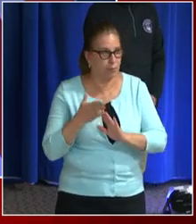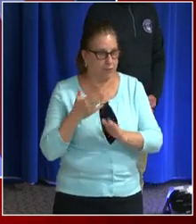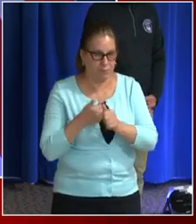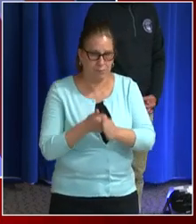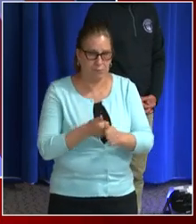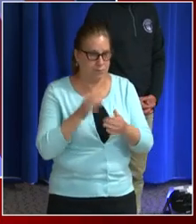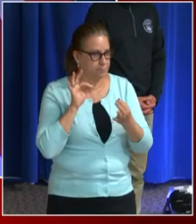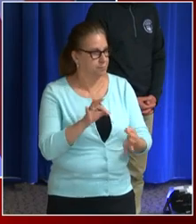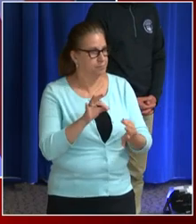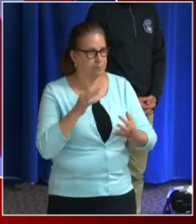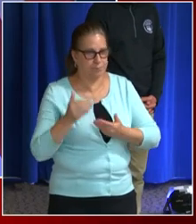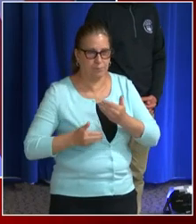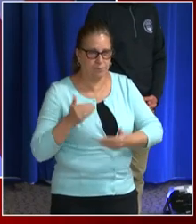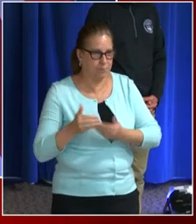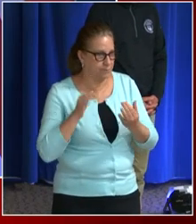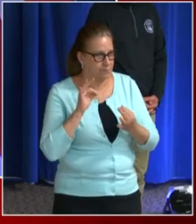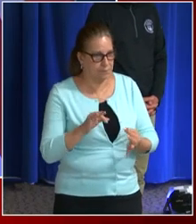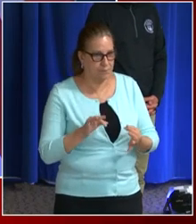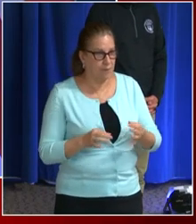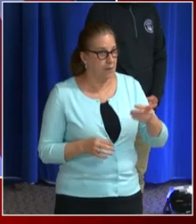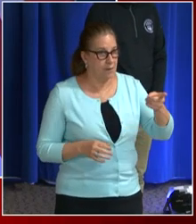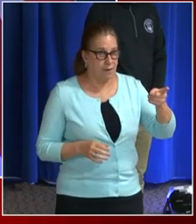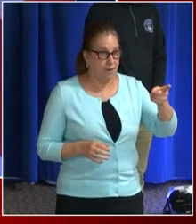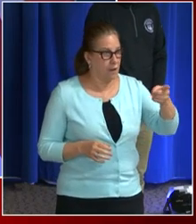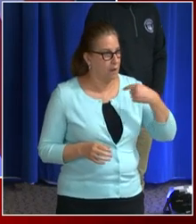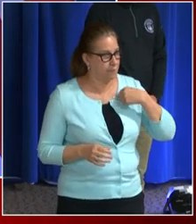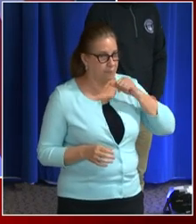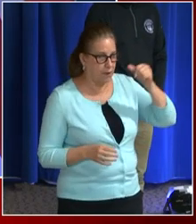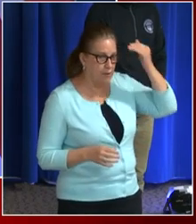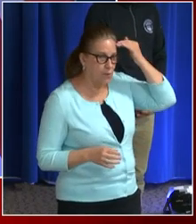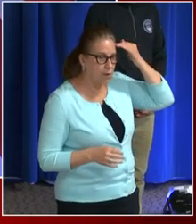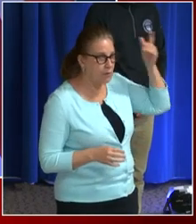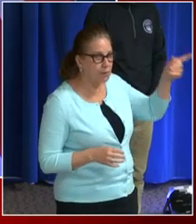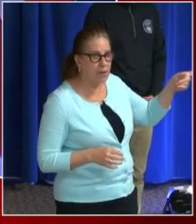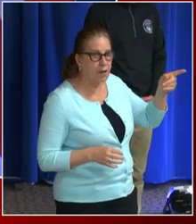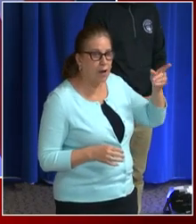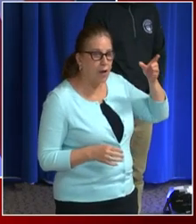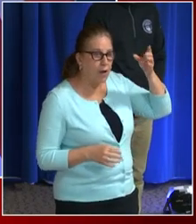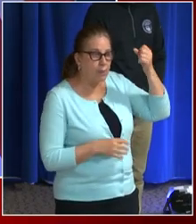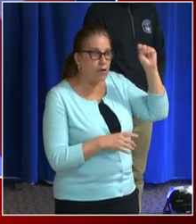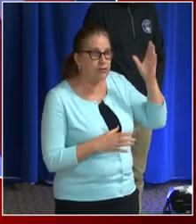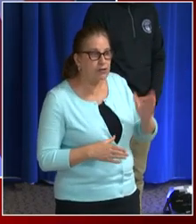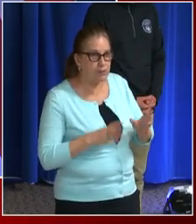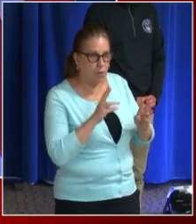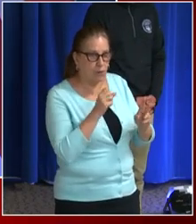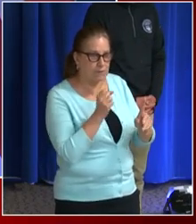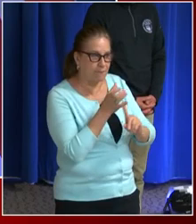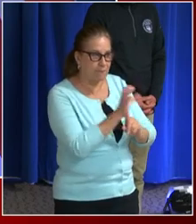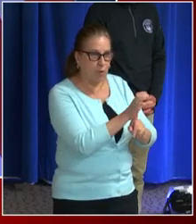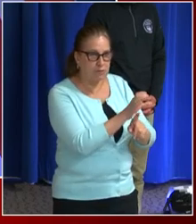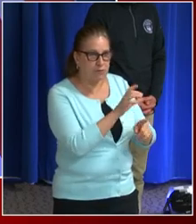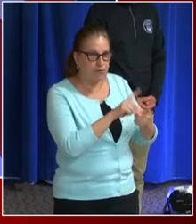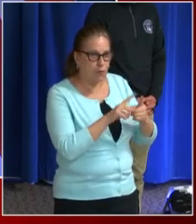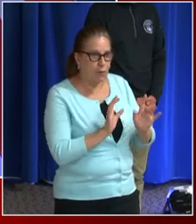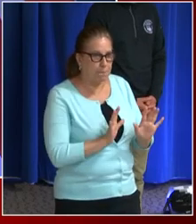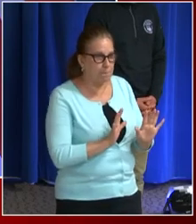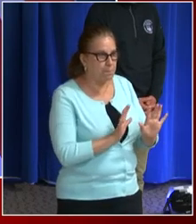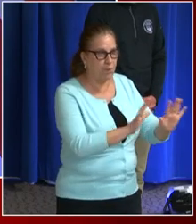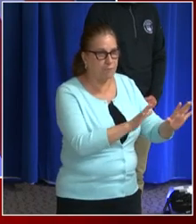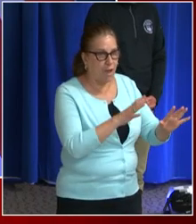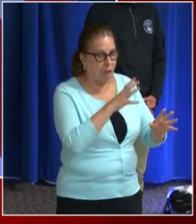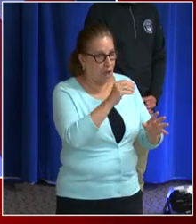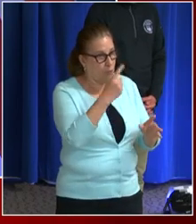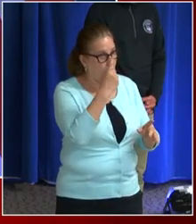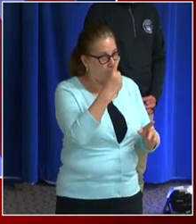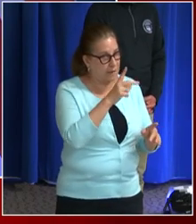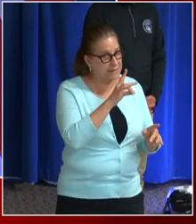officers forcibly moved protesters? One of the protesters punched one of your officers? You're not aware of any of that happening? I don't have